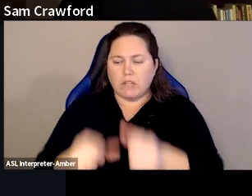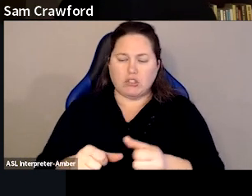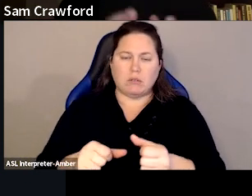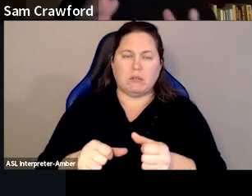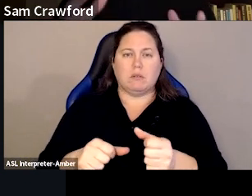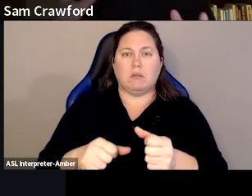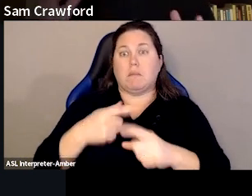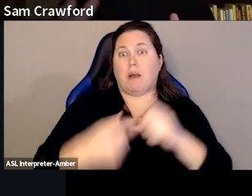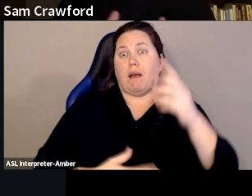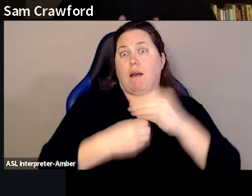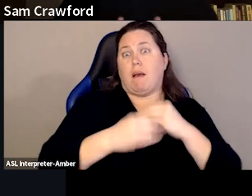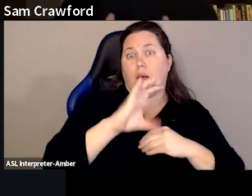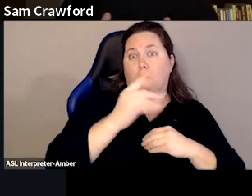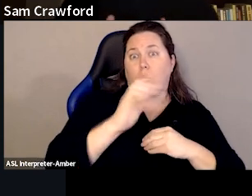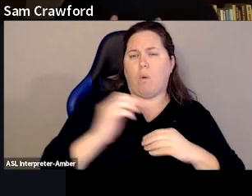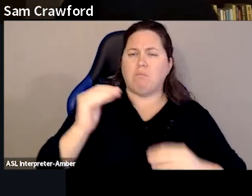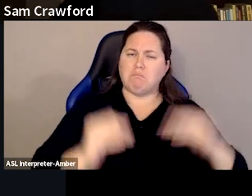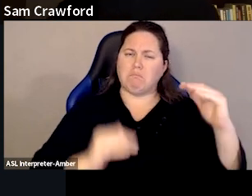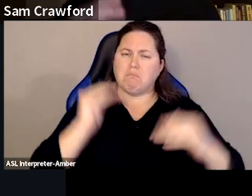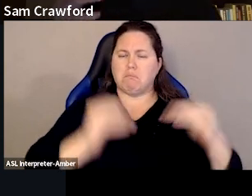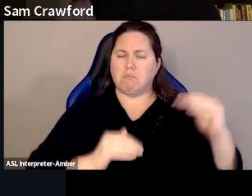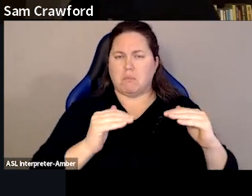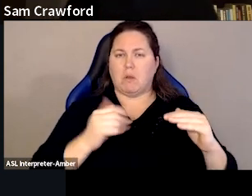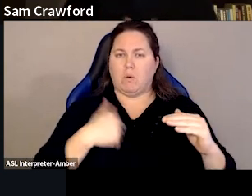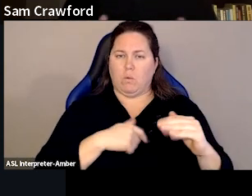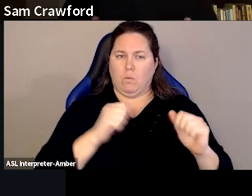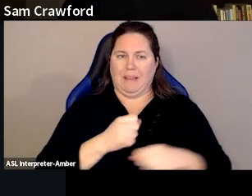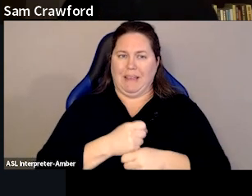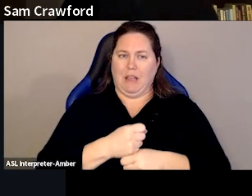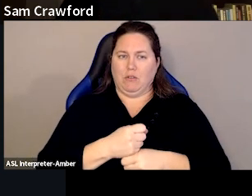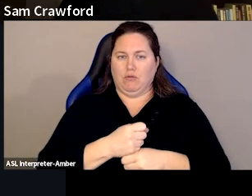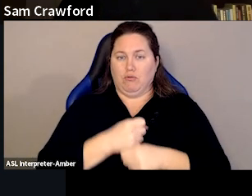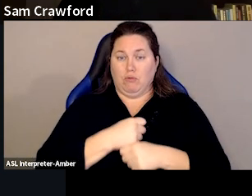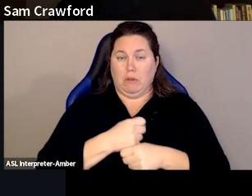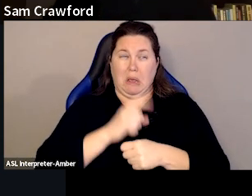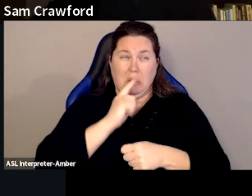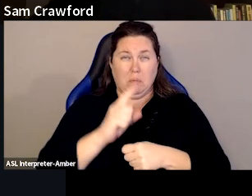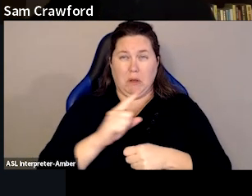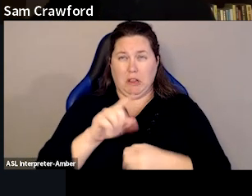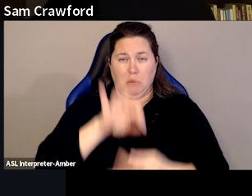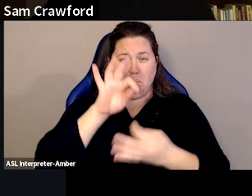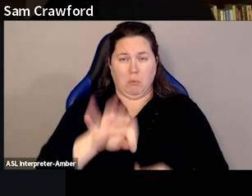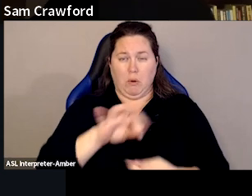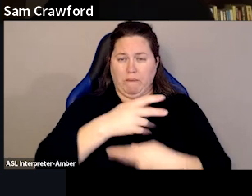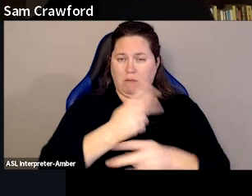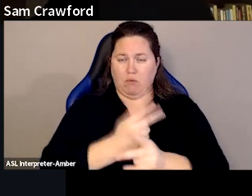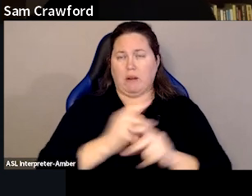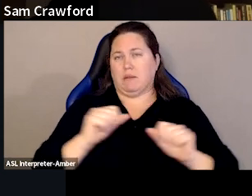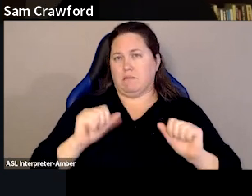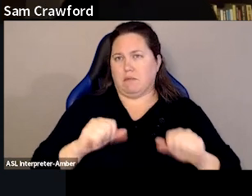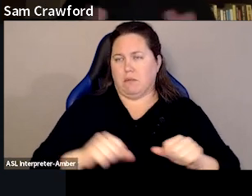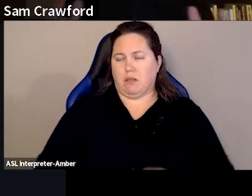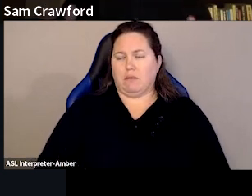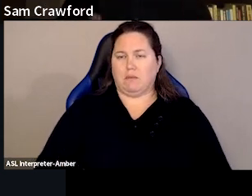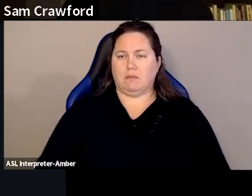So this allows us to create as close to the perfect finished product as possible. And what